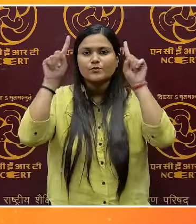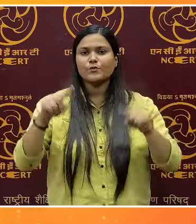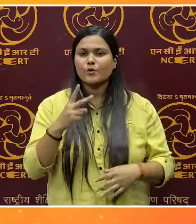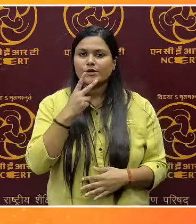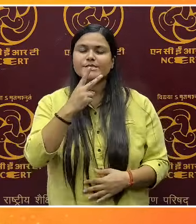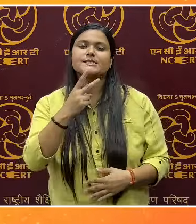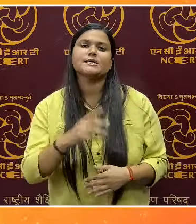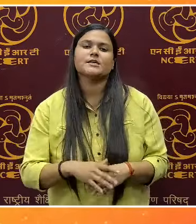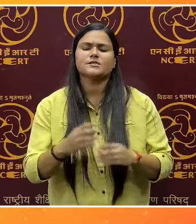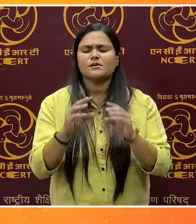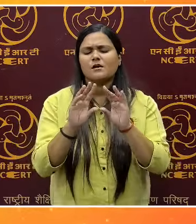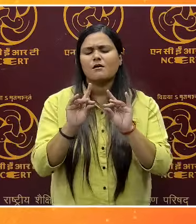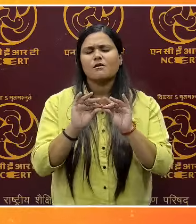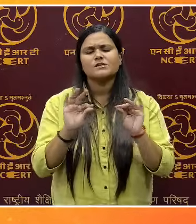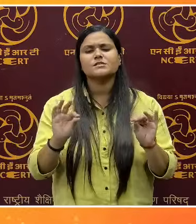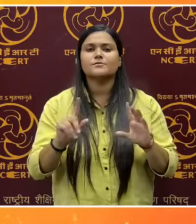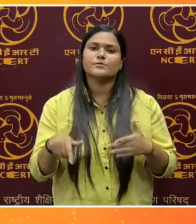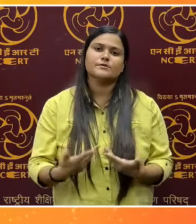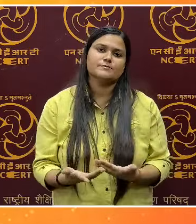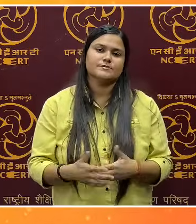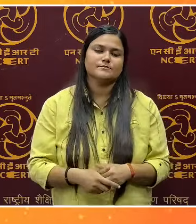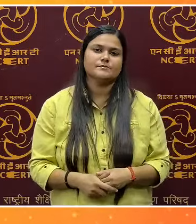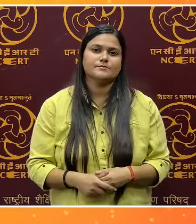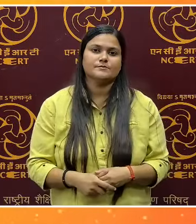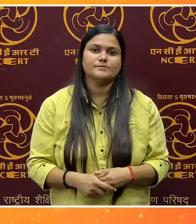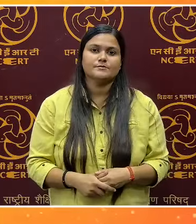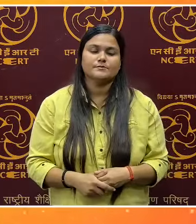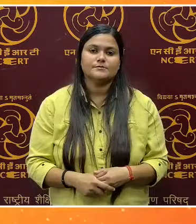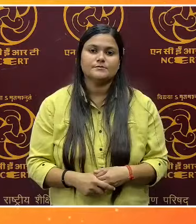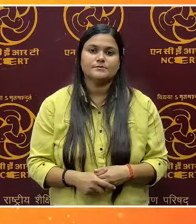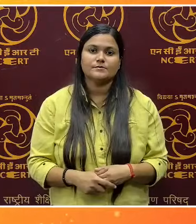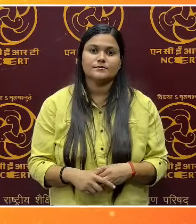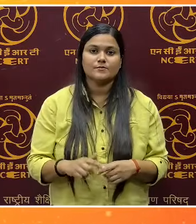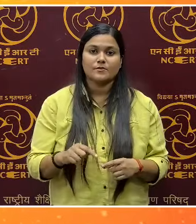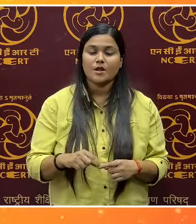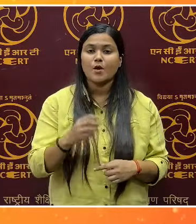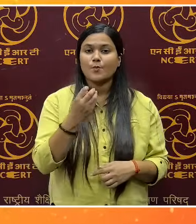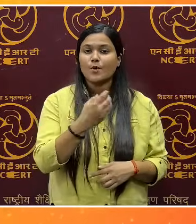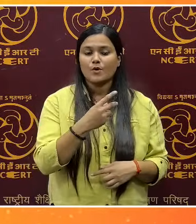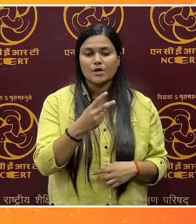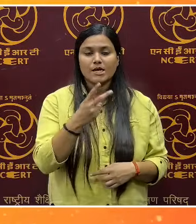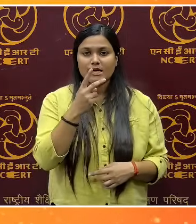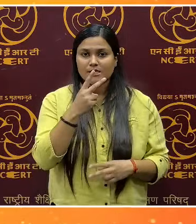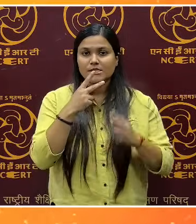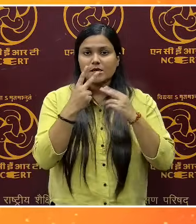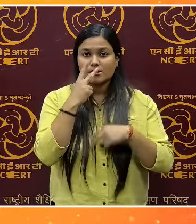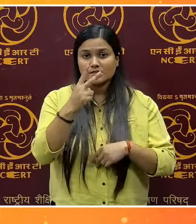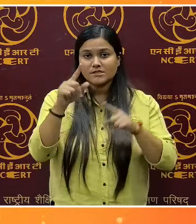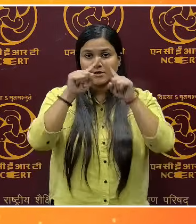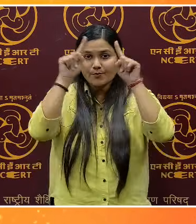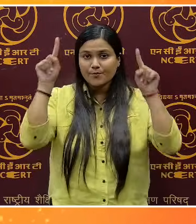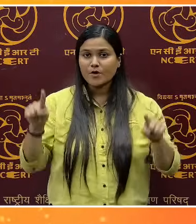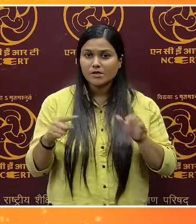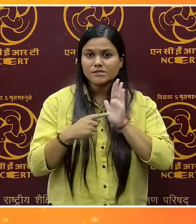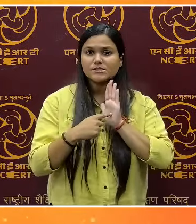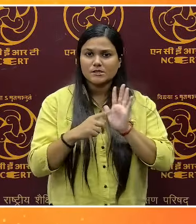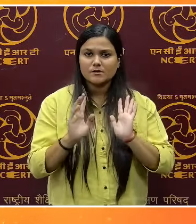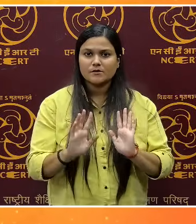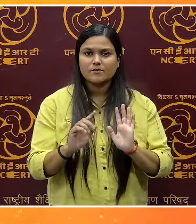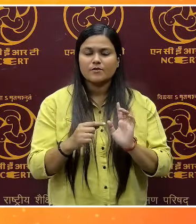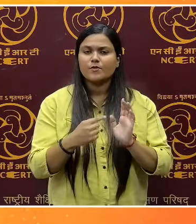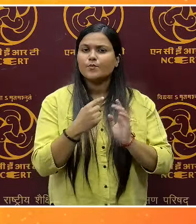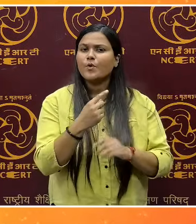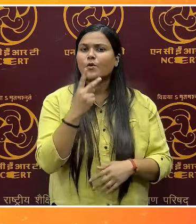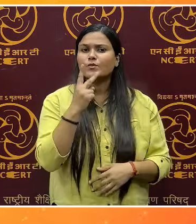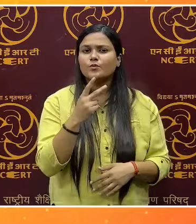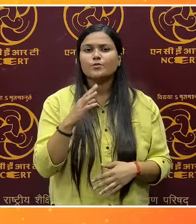very simple one. Write each of the following as a product of powers of their prime factors in exponential form,